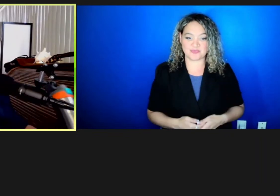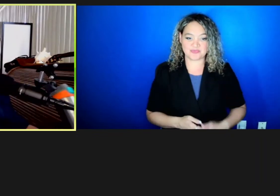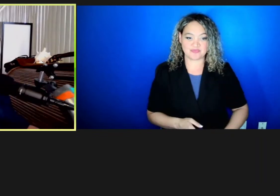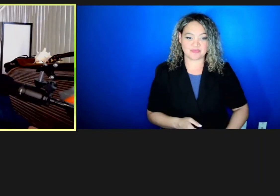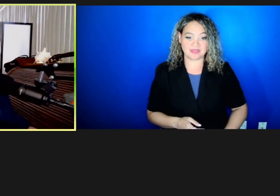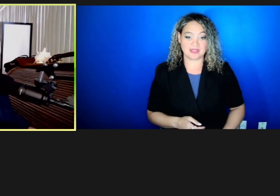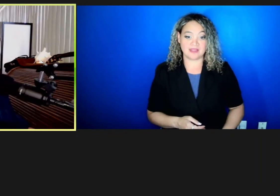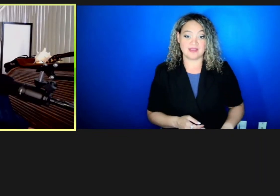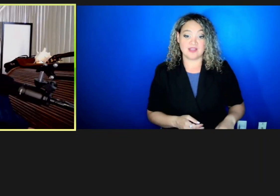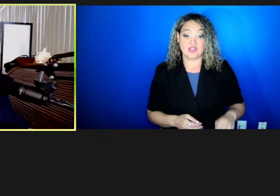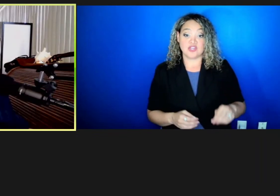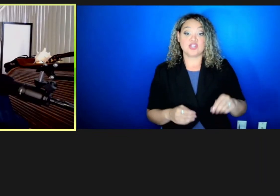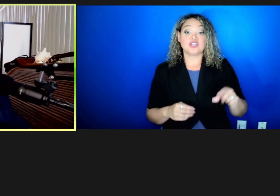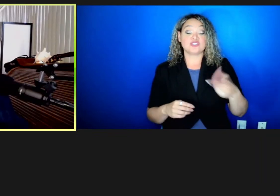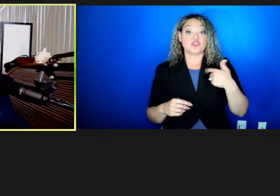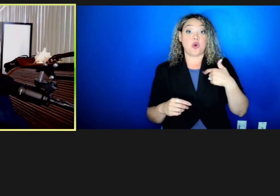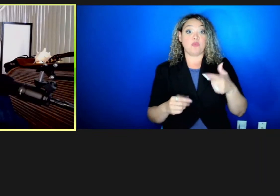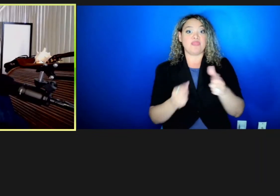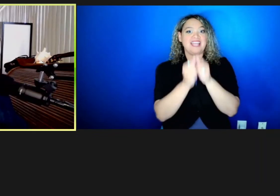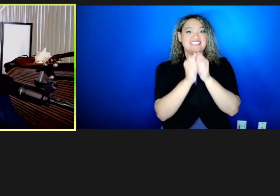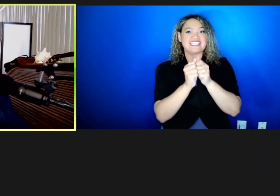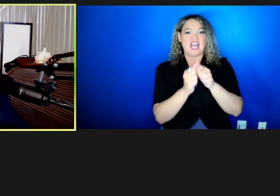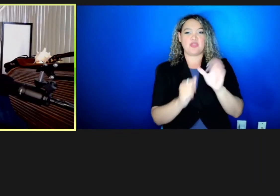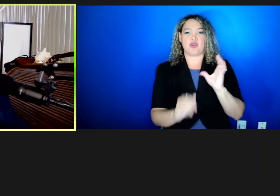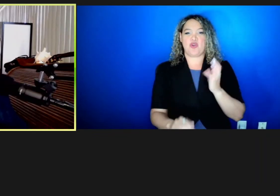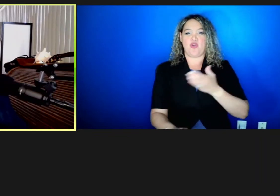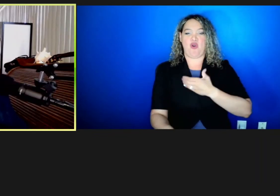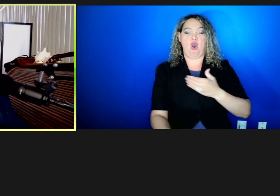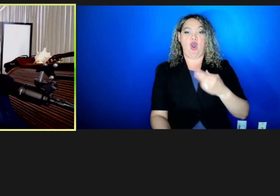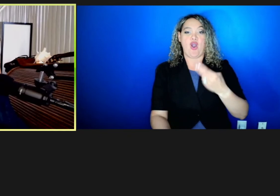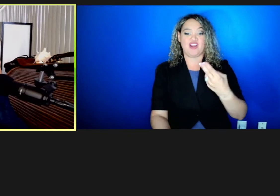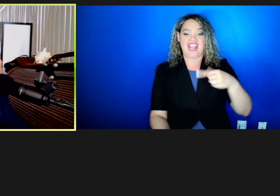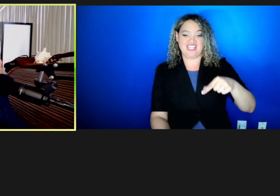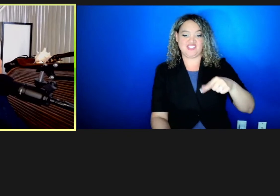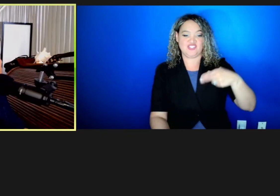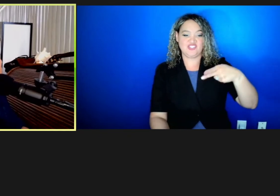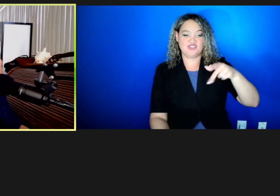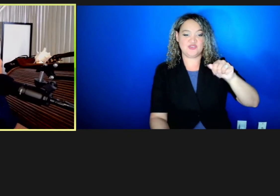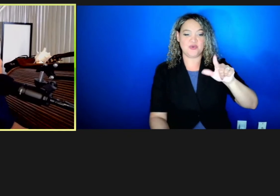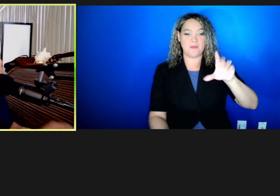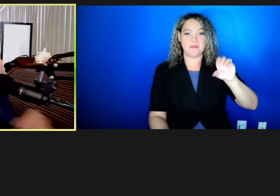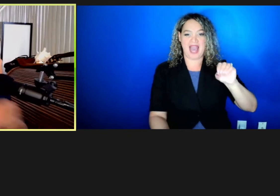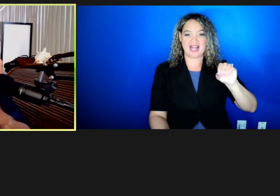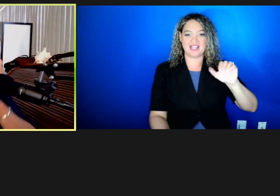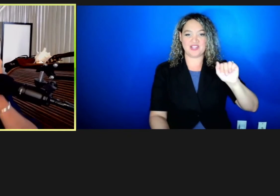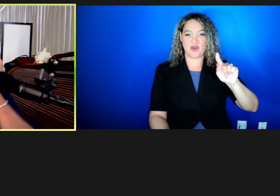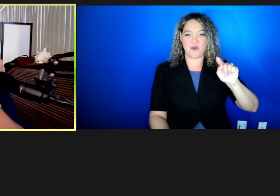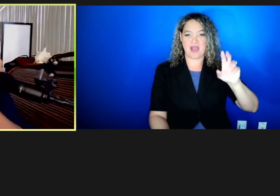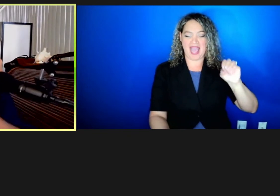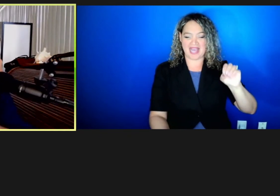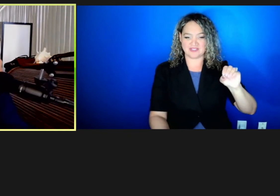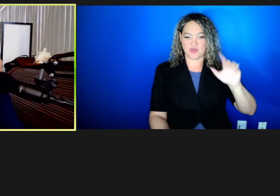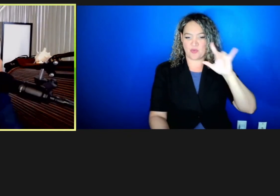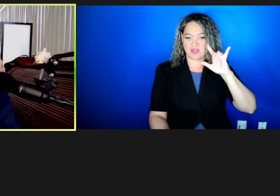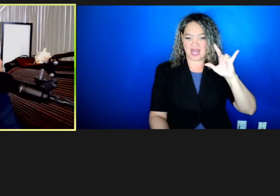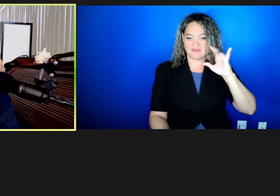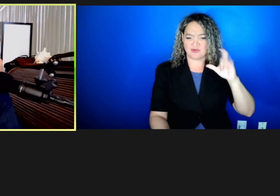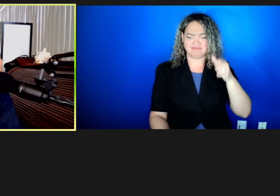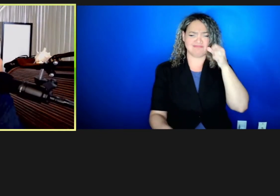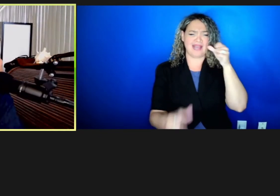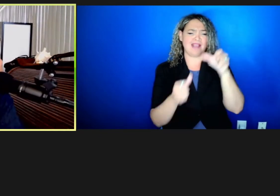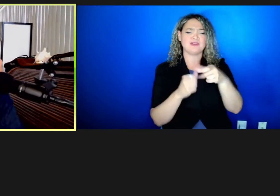in Palo Alto, California. I remember very well a pool party where we relaxed over drinks and dinner in the